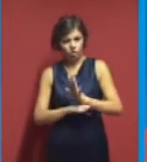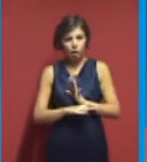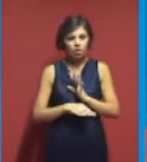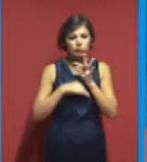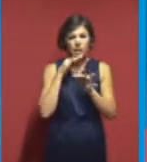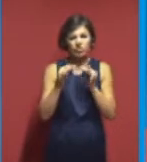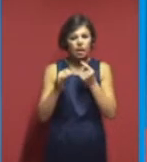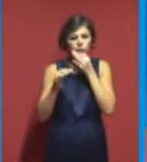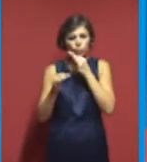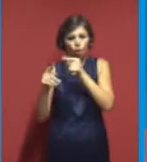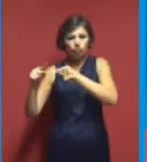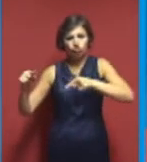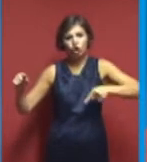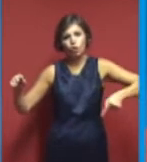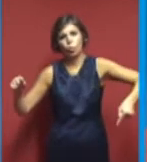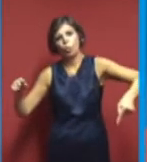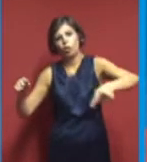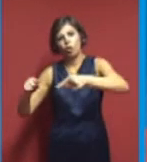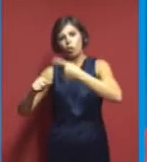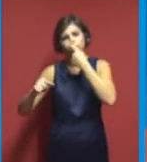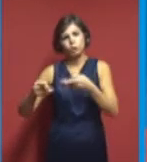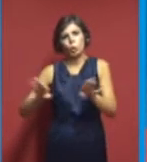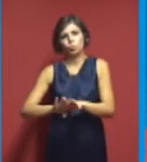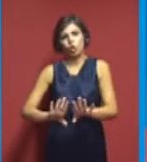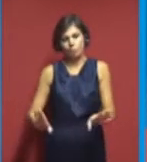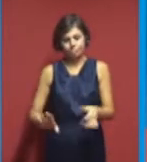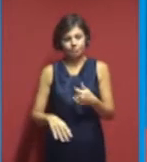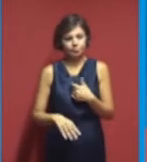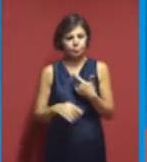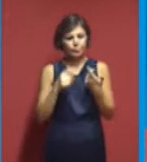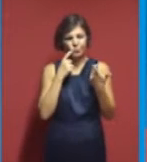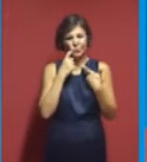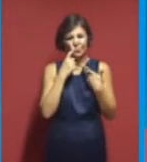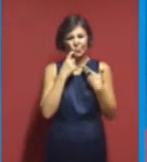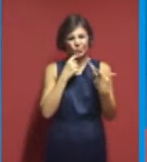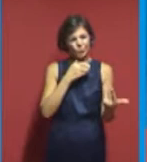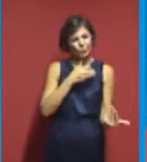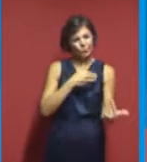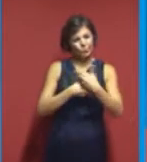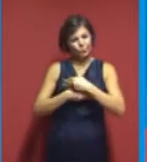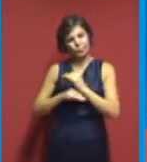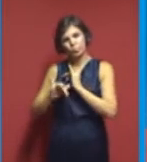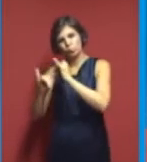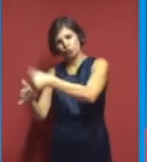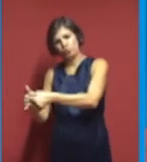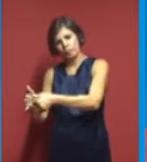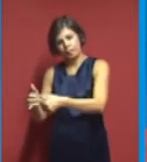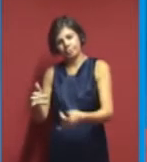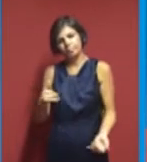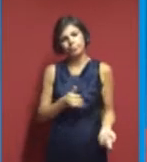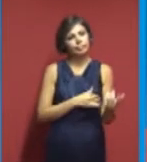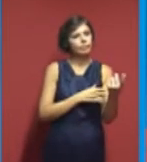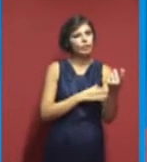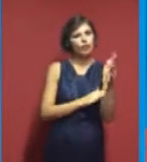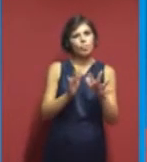coming in and out is just data and knowledge, okay? And this is where you enter the Fab Labs. It's a place where you can make almost anything, but actually you can make the things